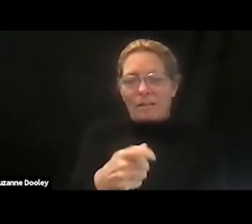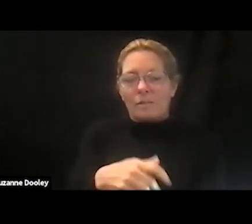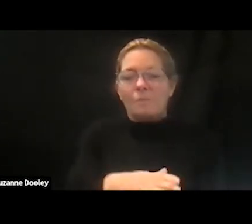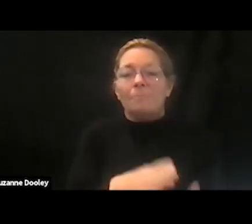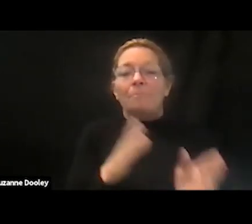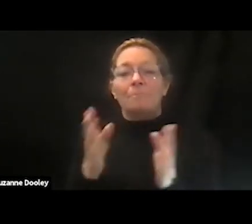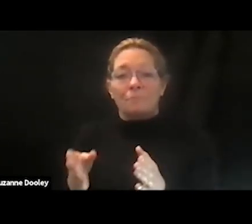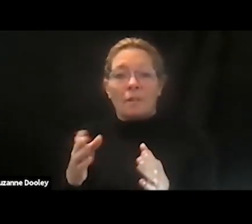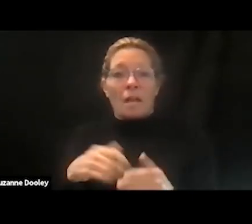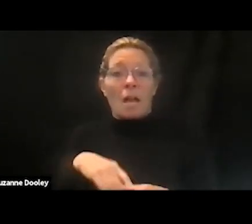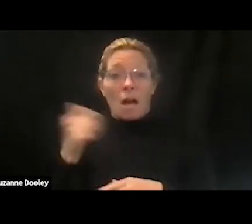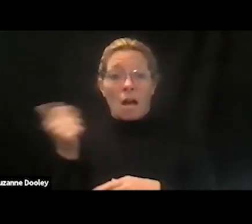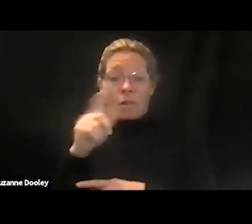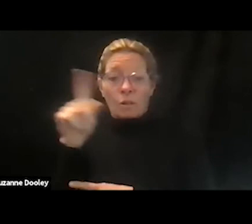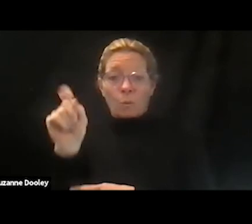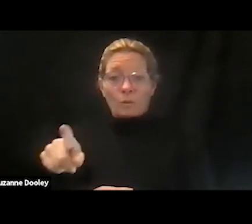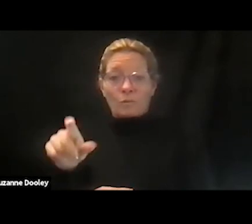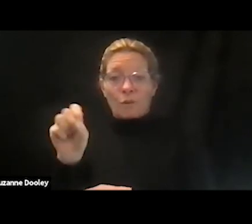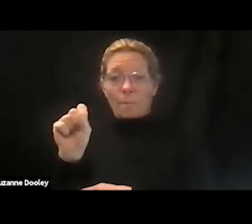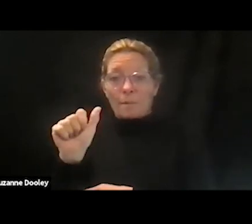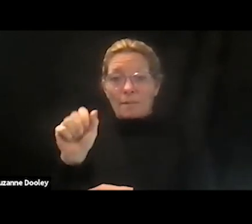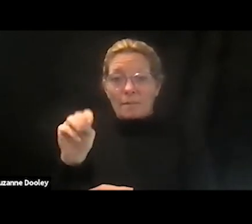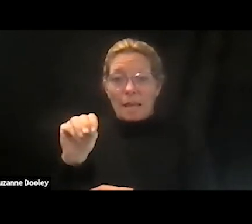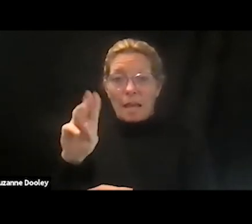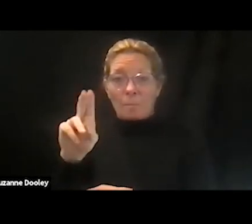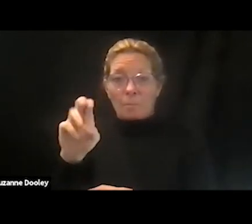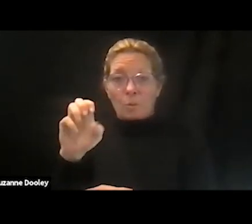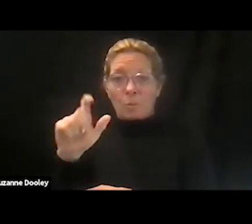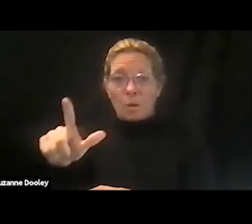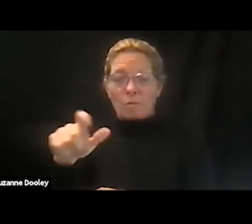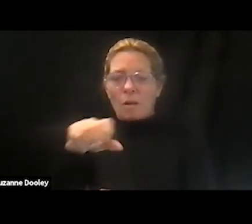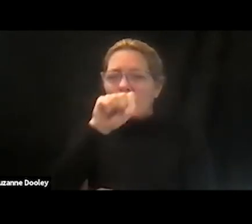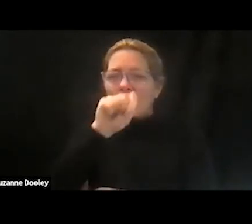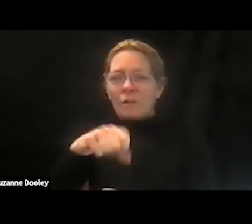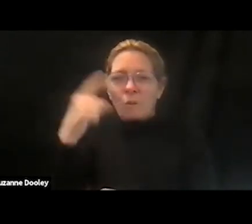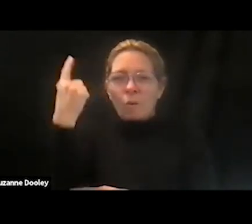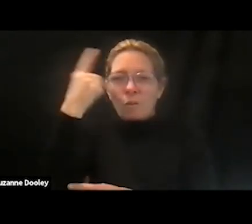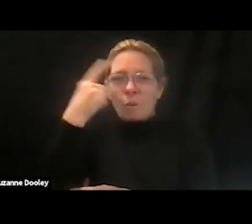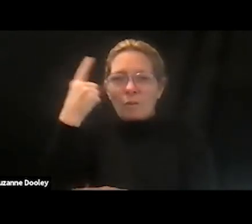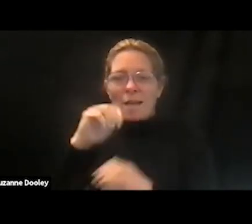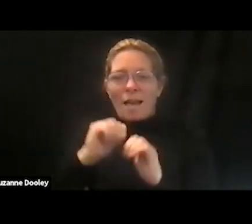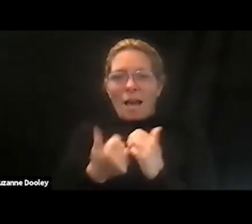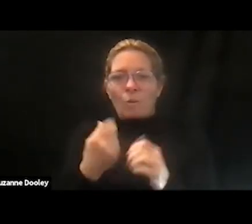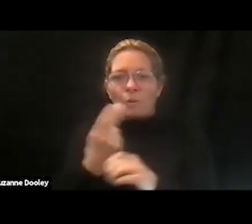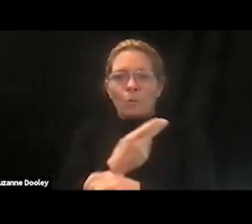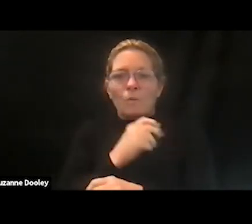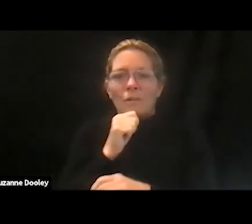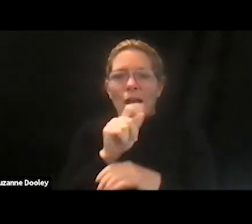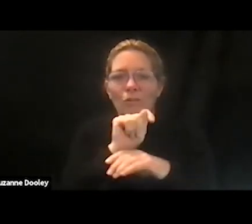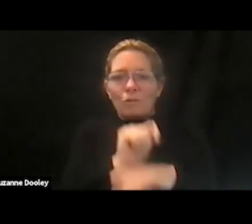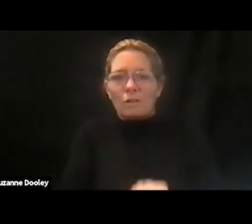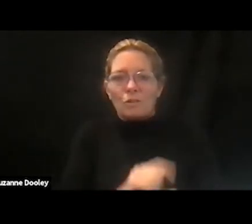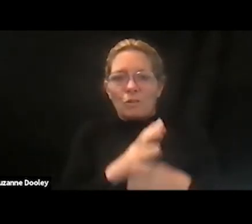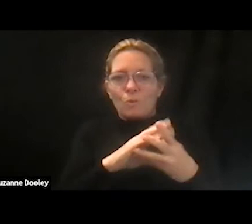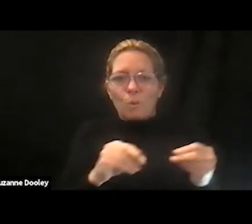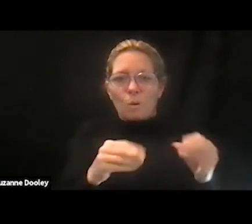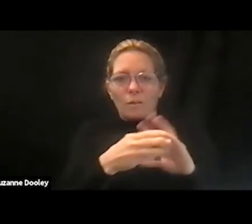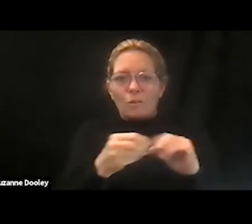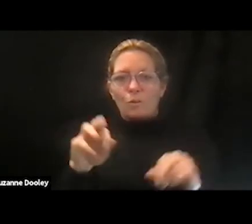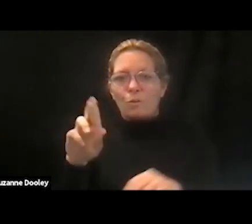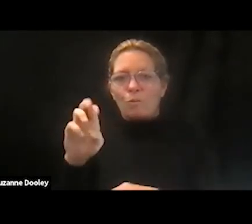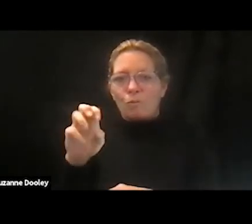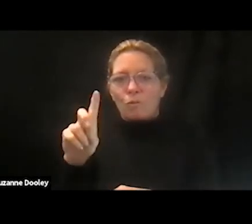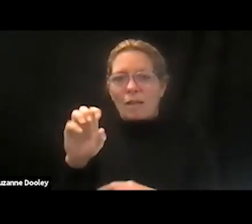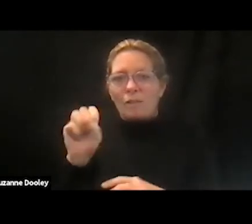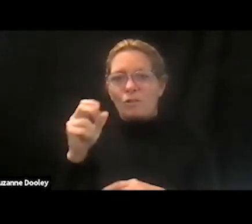have a question from Samuel. I would love to know your thoughts on how to use non-traditional forms of storytelling to elevate Redshift the climate